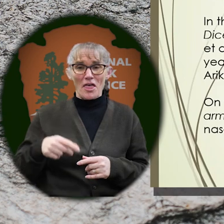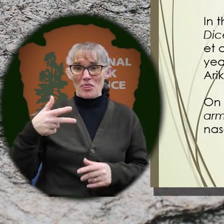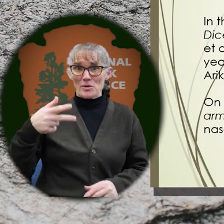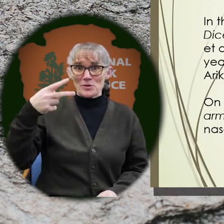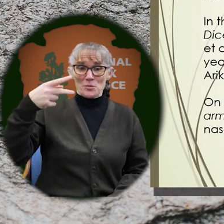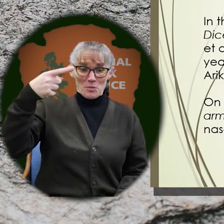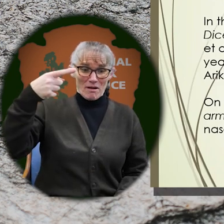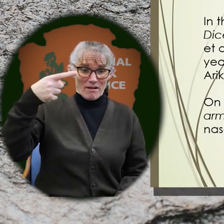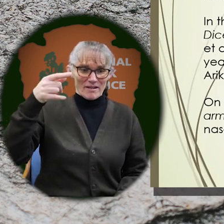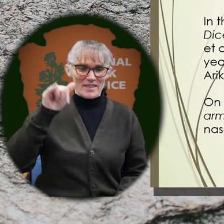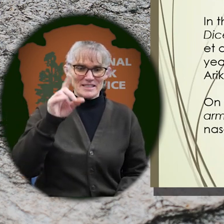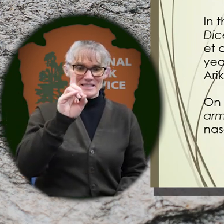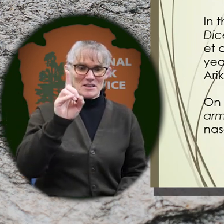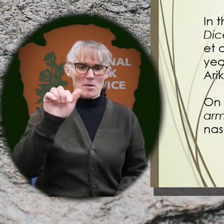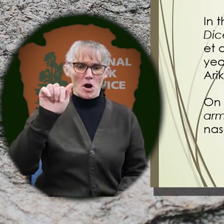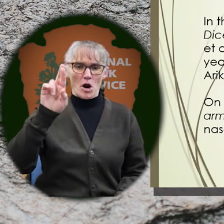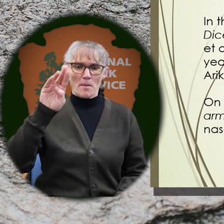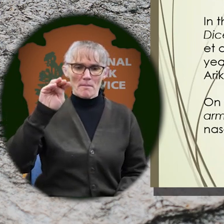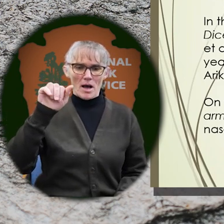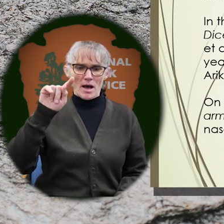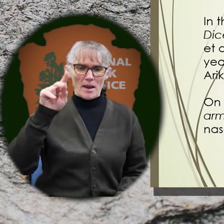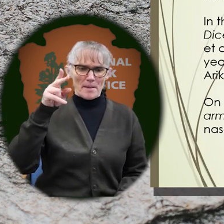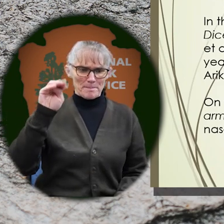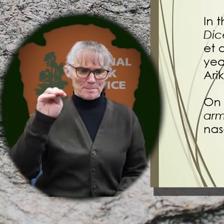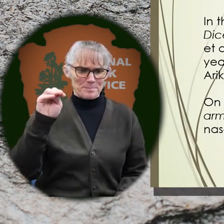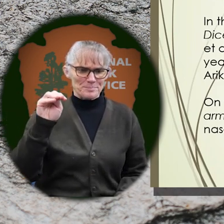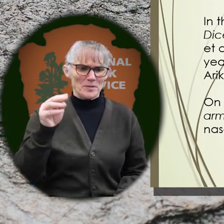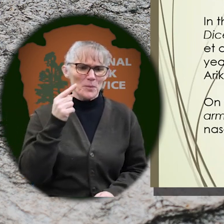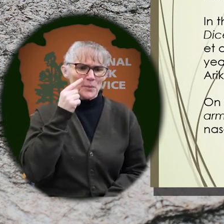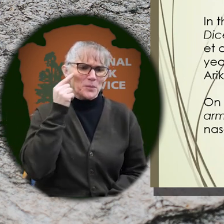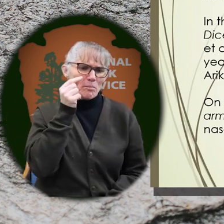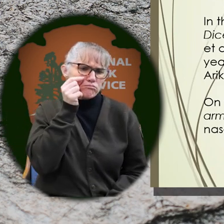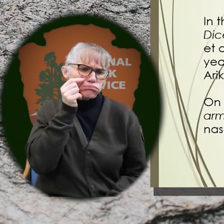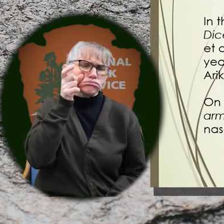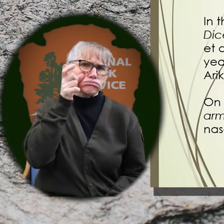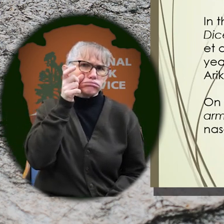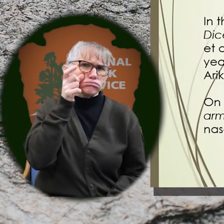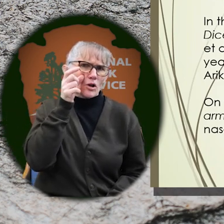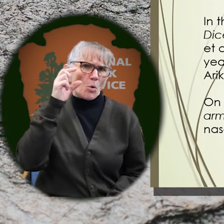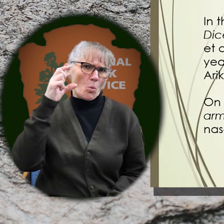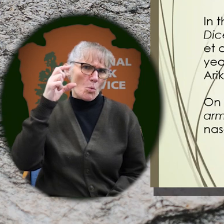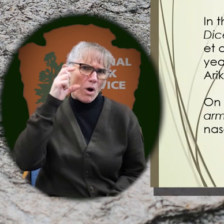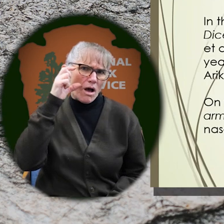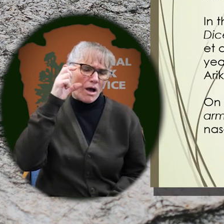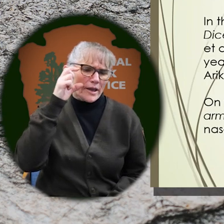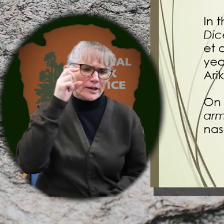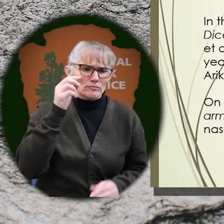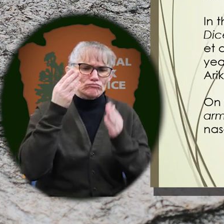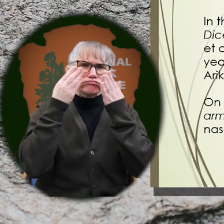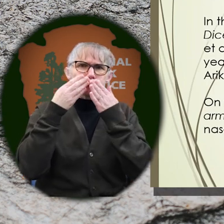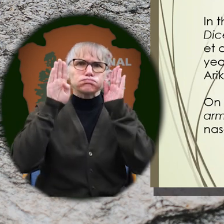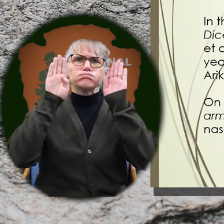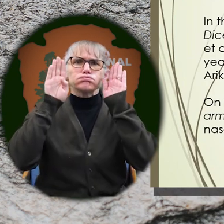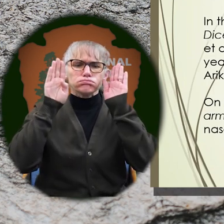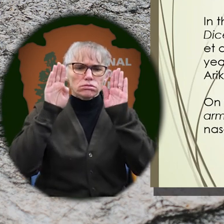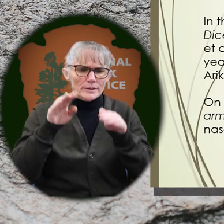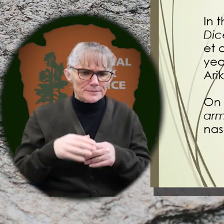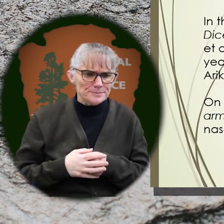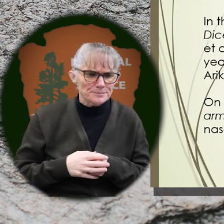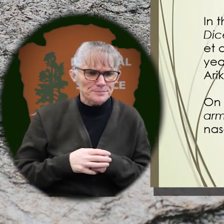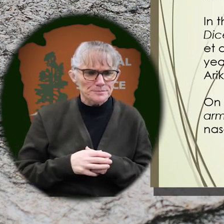very top skull, Diceratherium armatum, the nasal ridges are very pronounced and wide and flaring